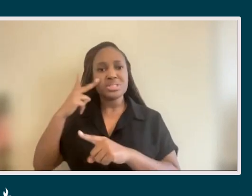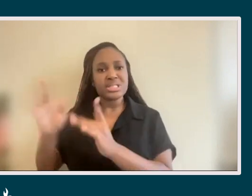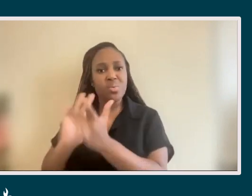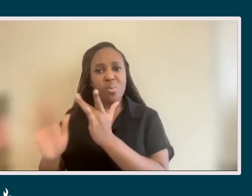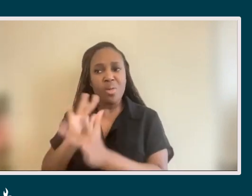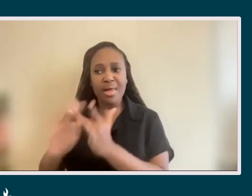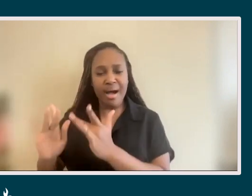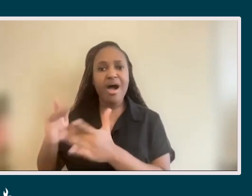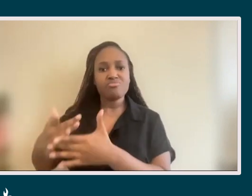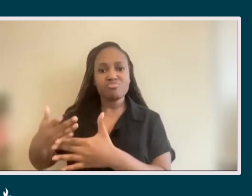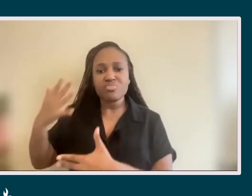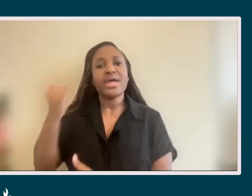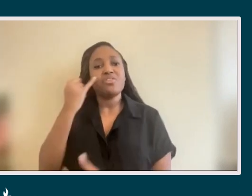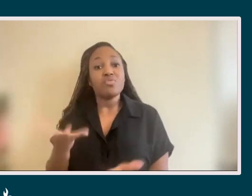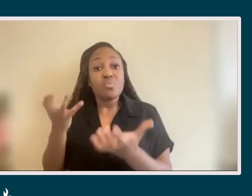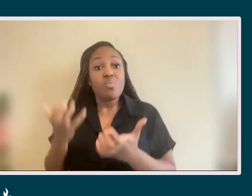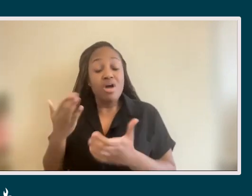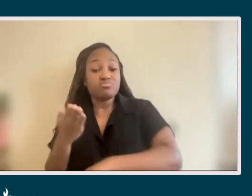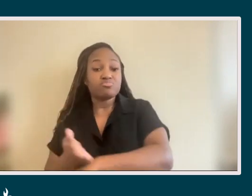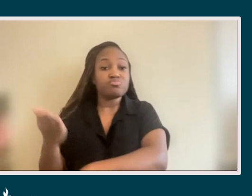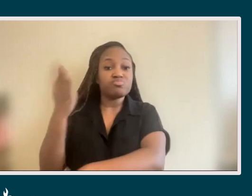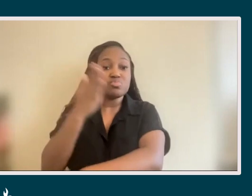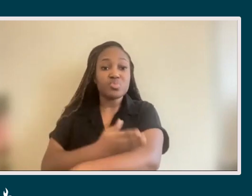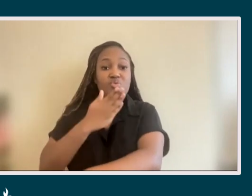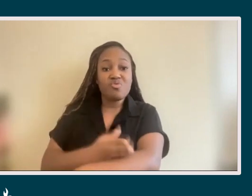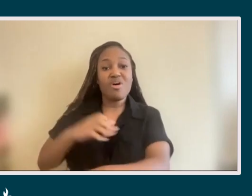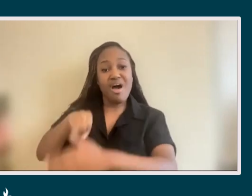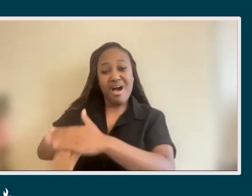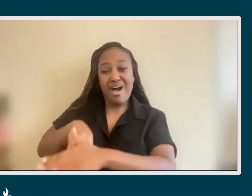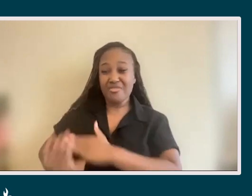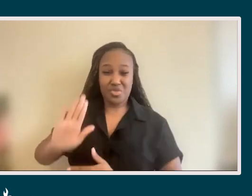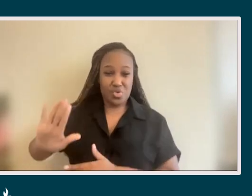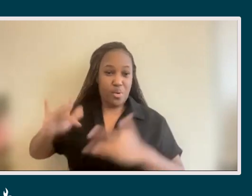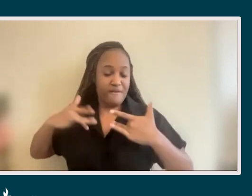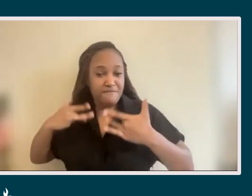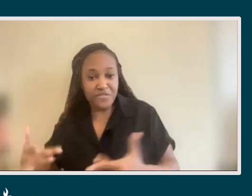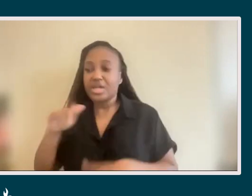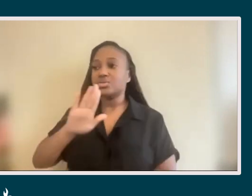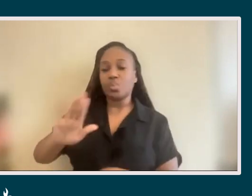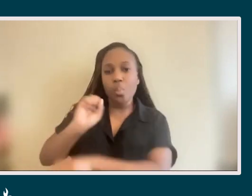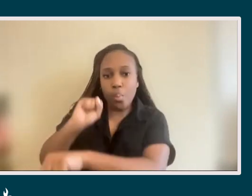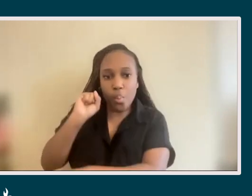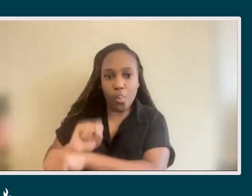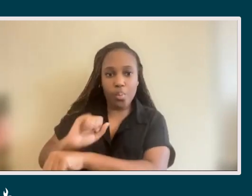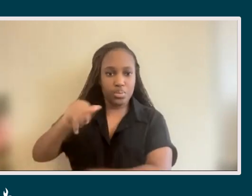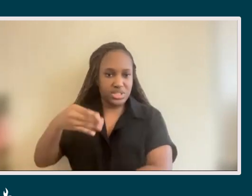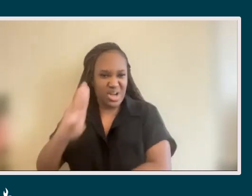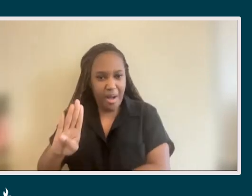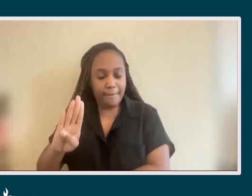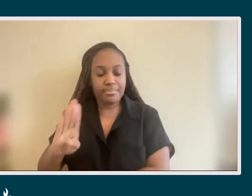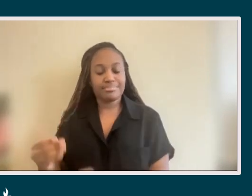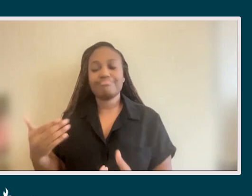the accessibility of your online events, of your meetings at work, please connect with them. They're fantastic